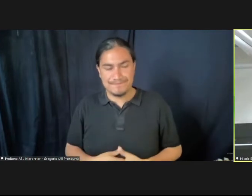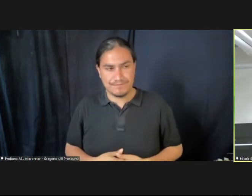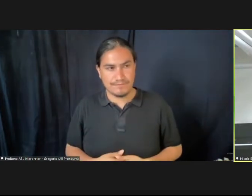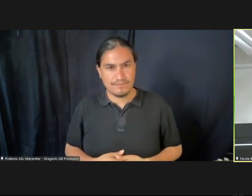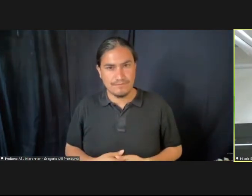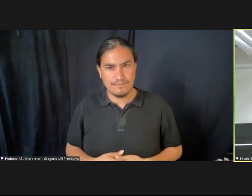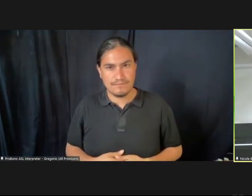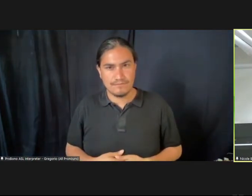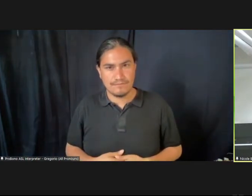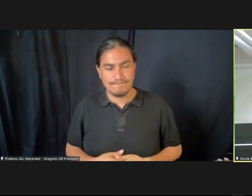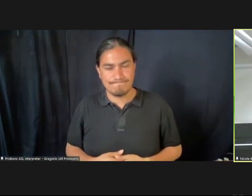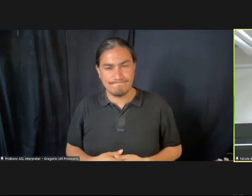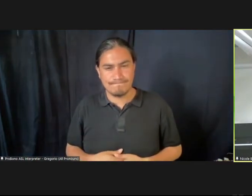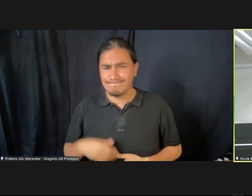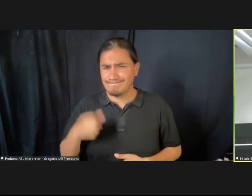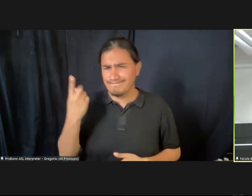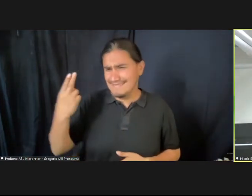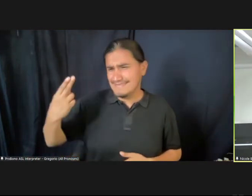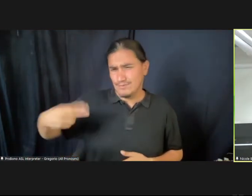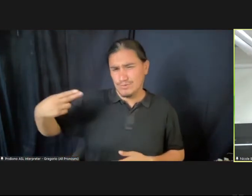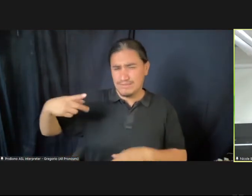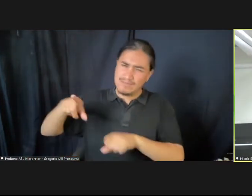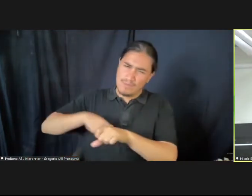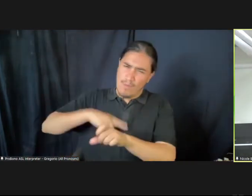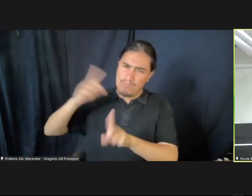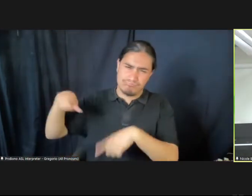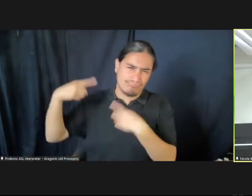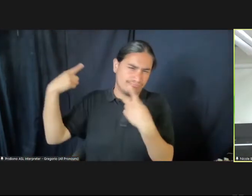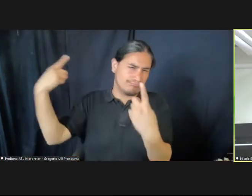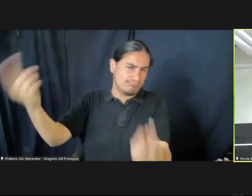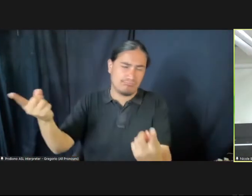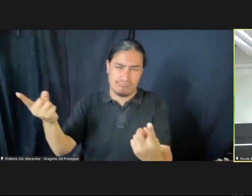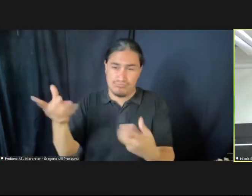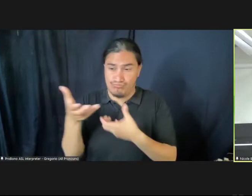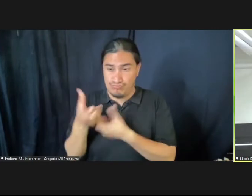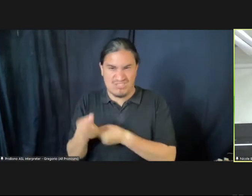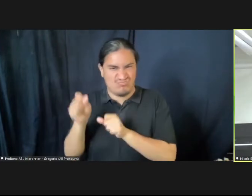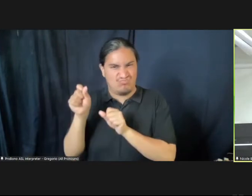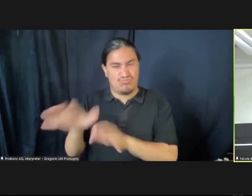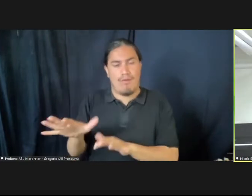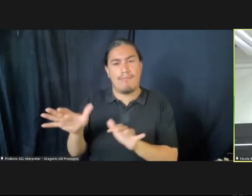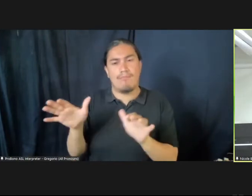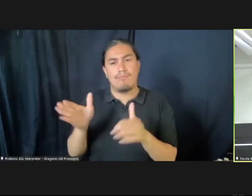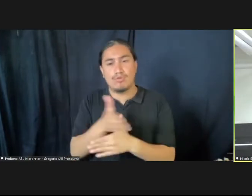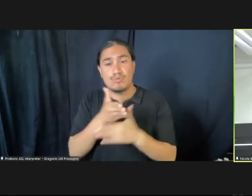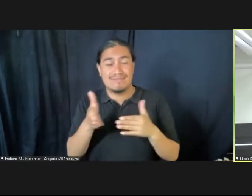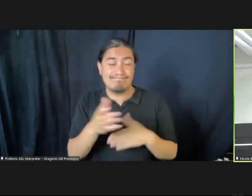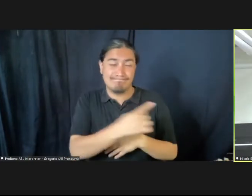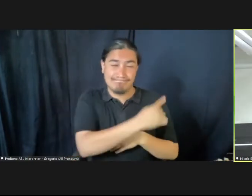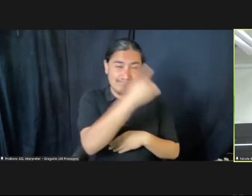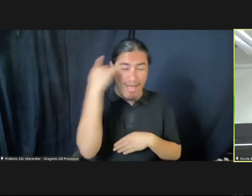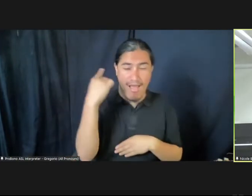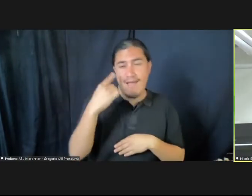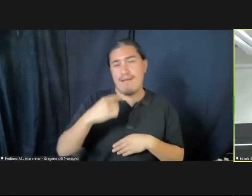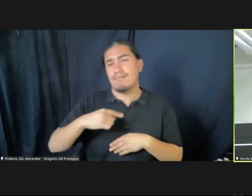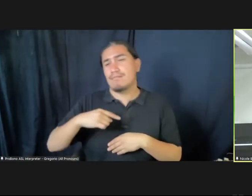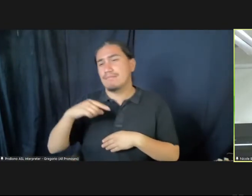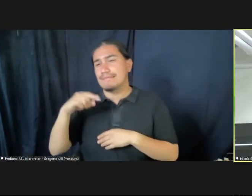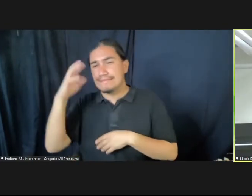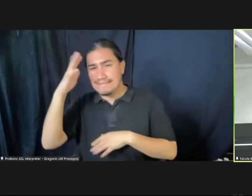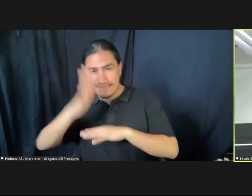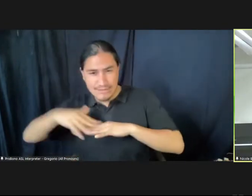There's such a long history of mistrust between white people and Black, Indigenous, and people of